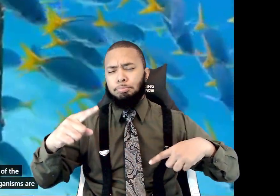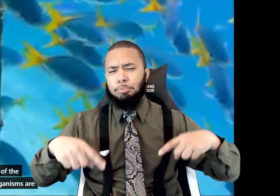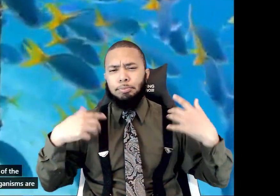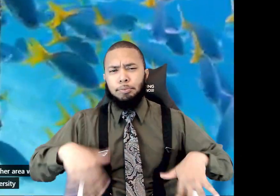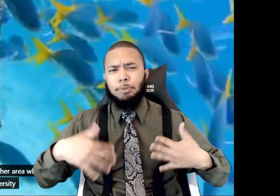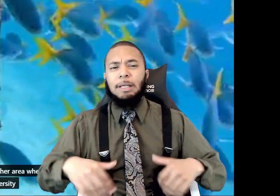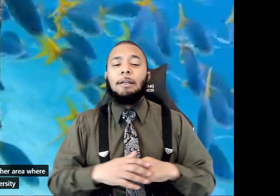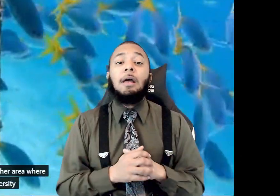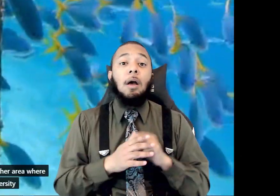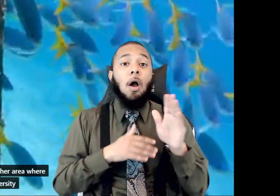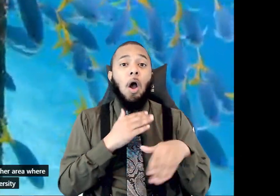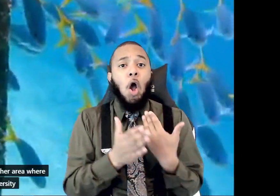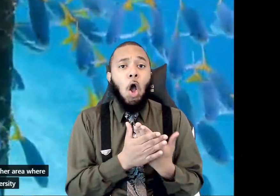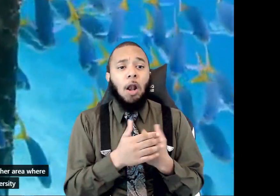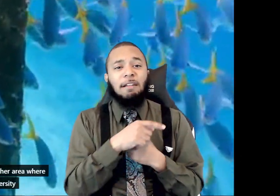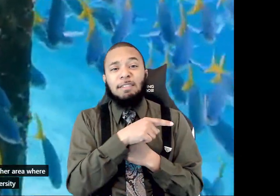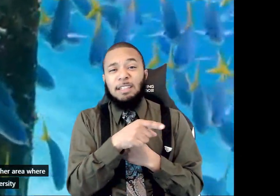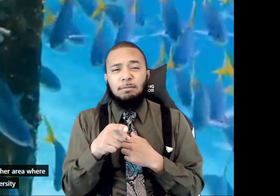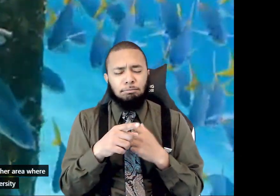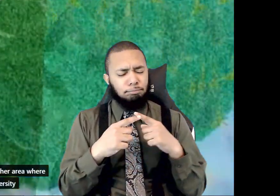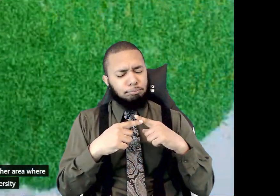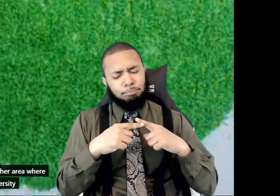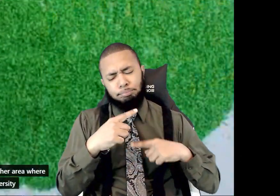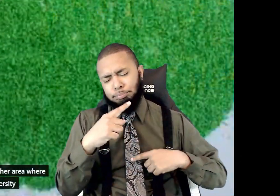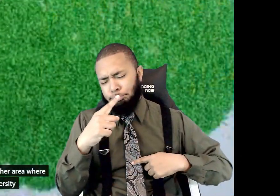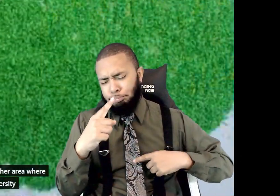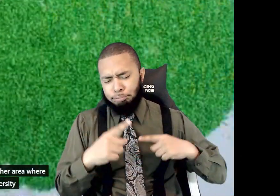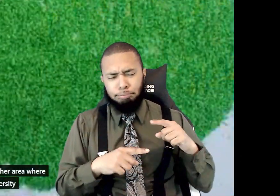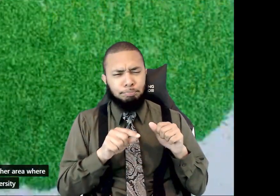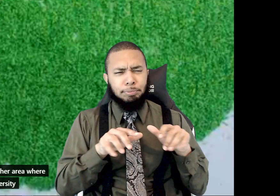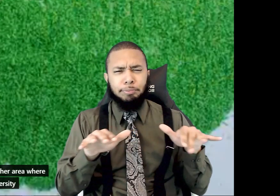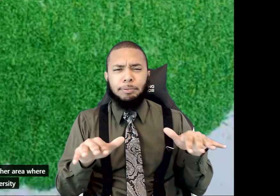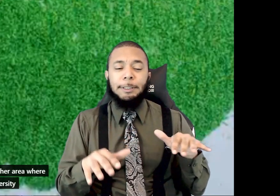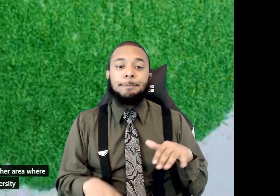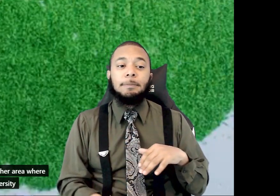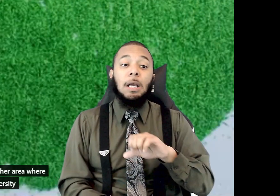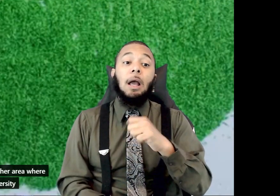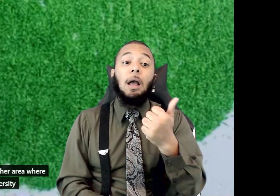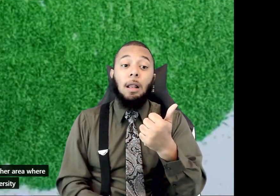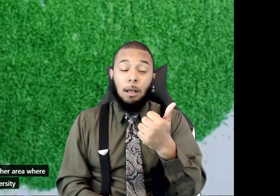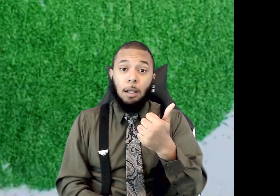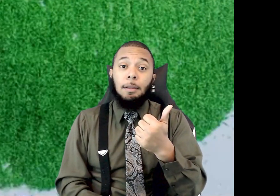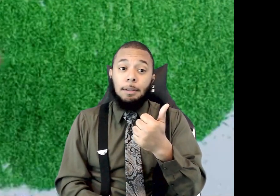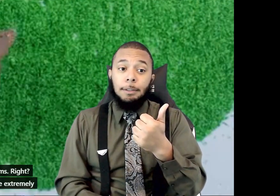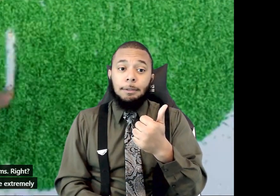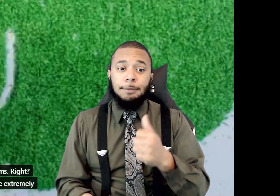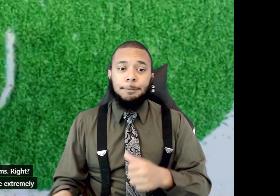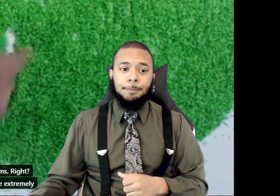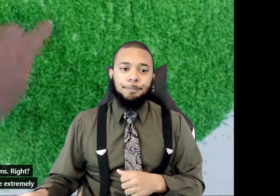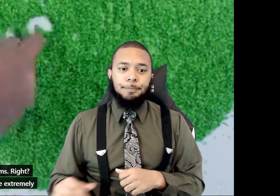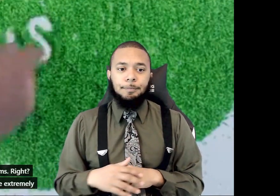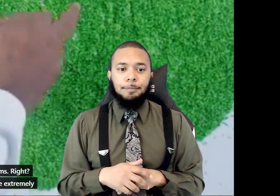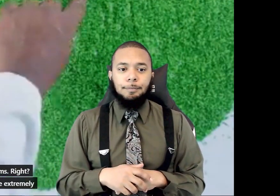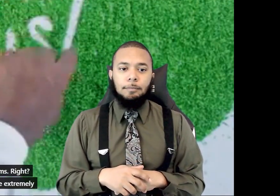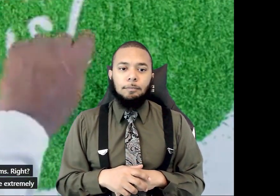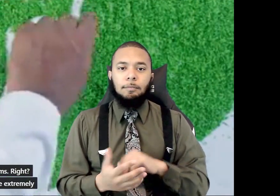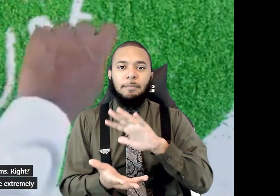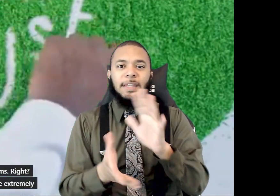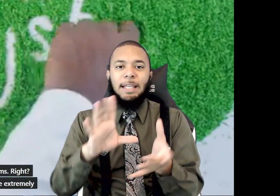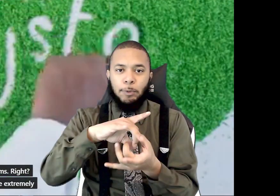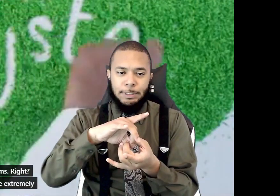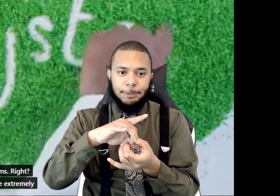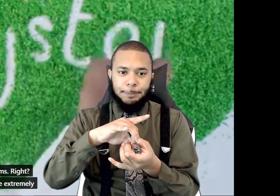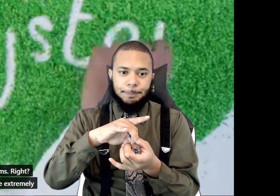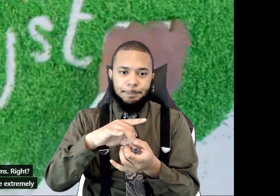organisms are greatly diversified. Another area where we can look at the diversity is the diversity of